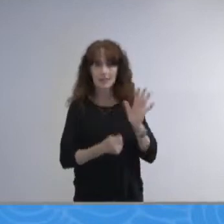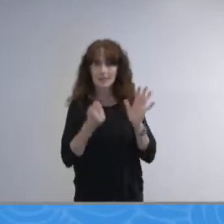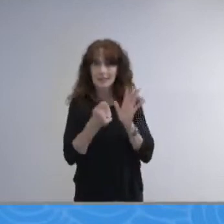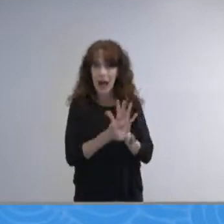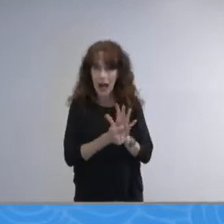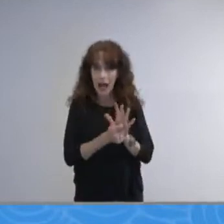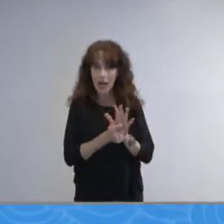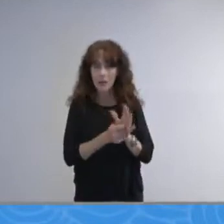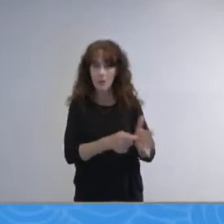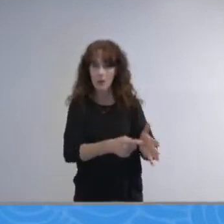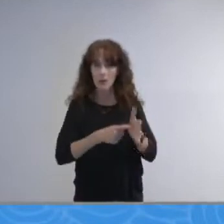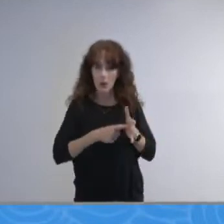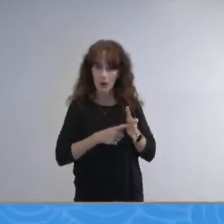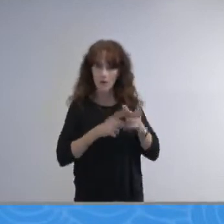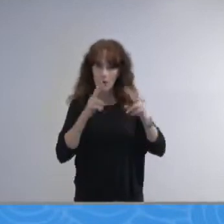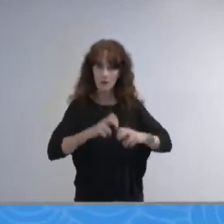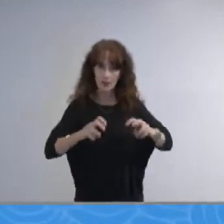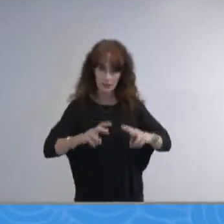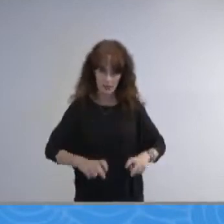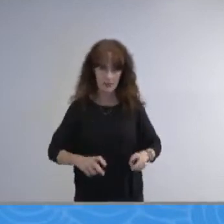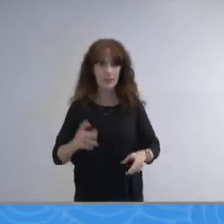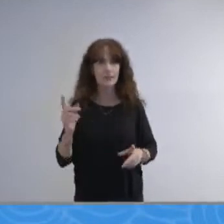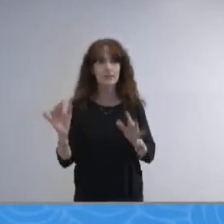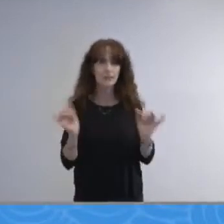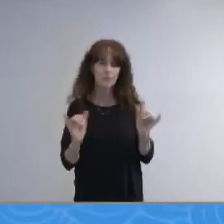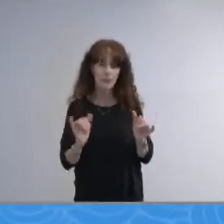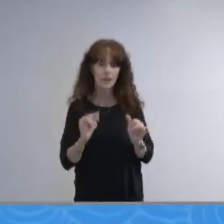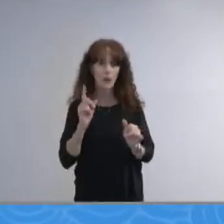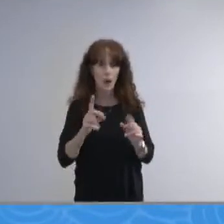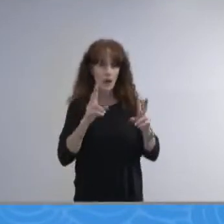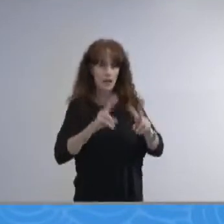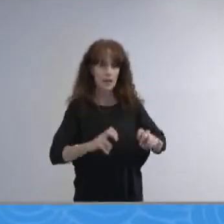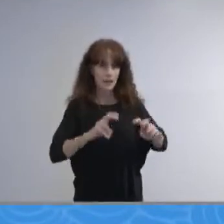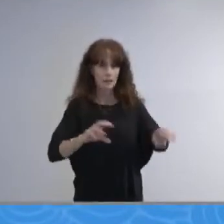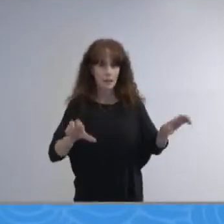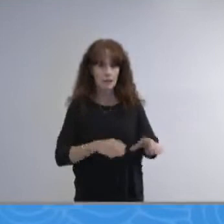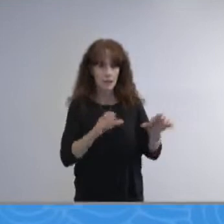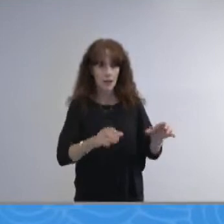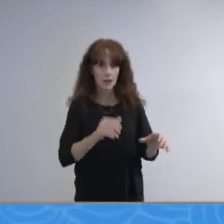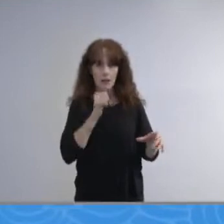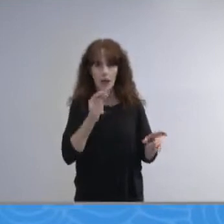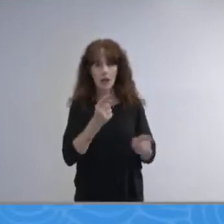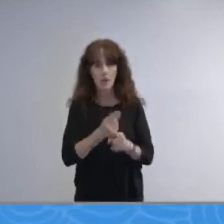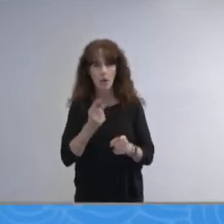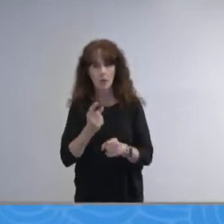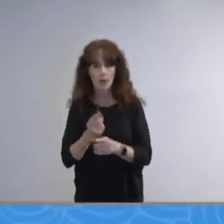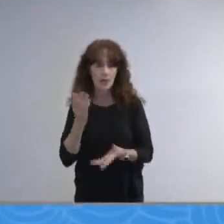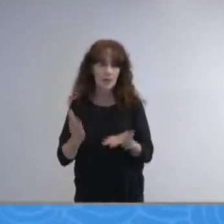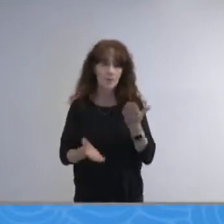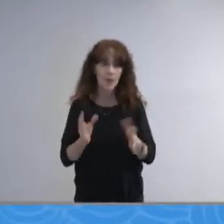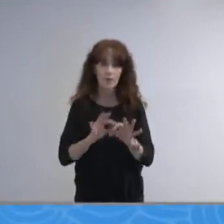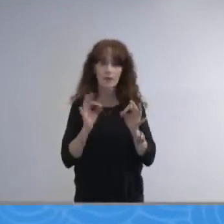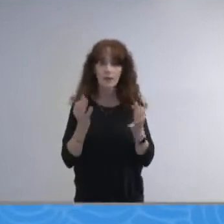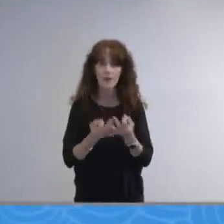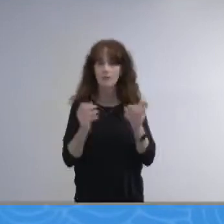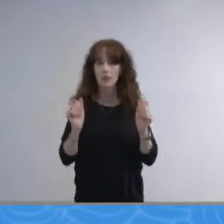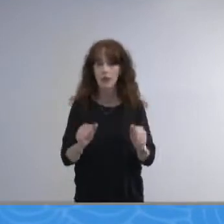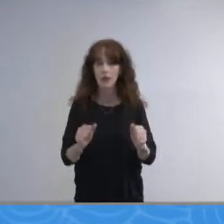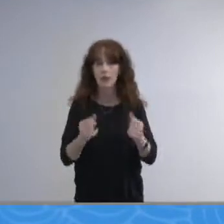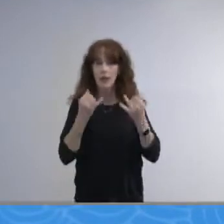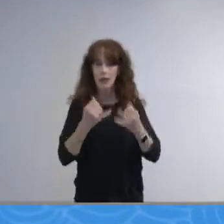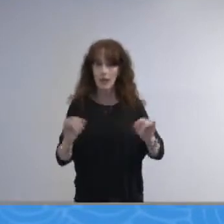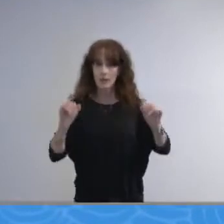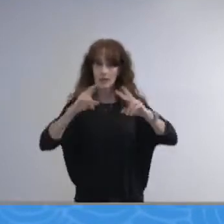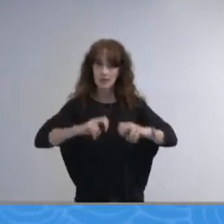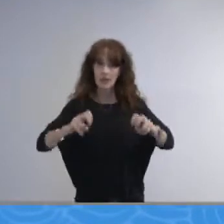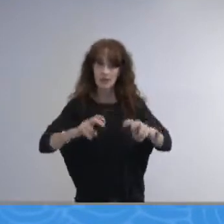requirements in terms of assessments. It sounds like if one assessment was done but was not done appropriately, maybe the family is eligible for an